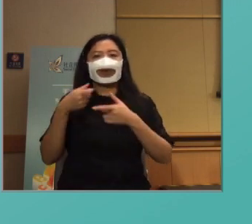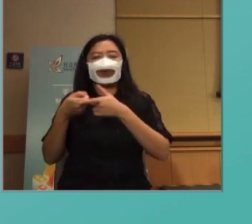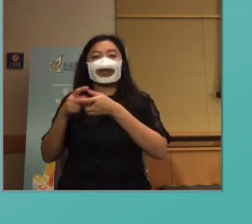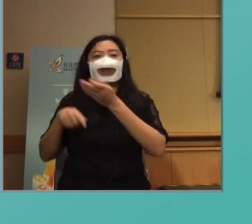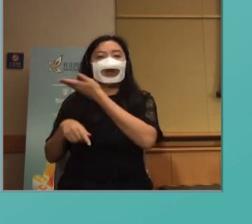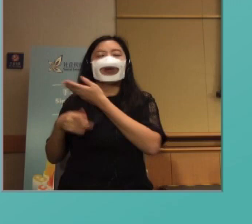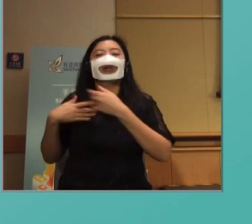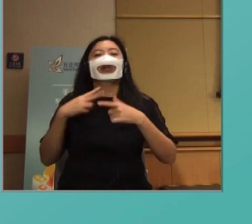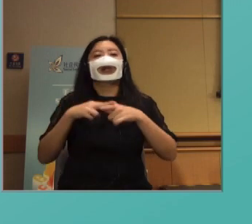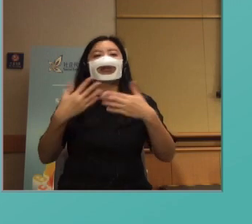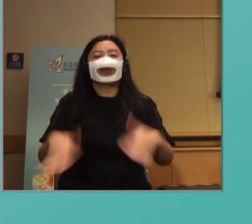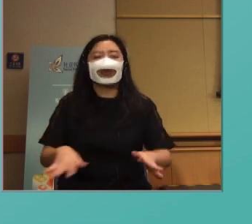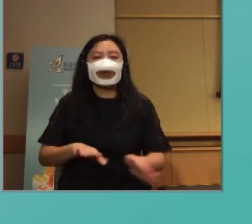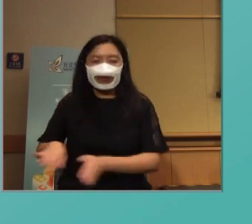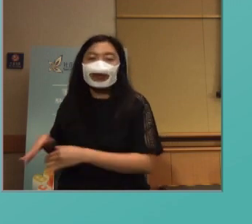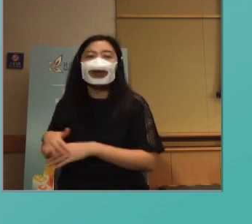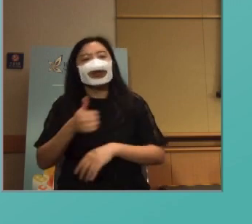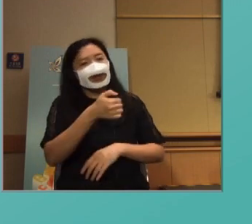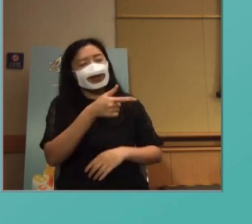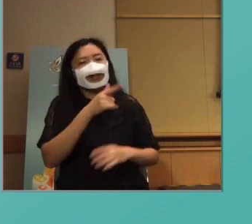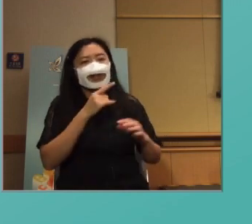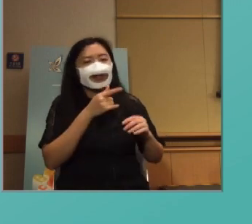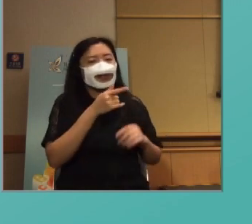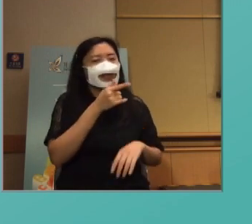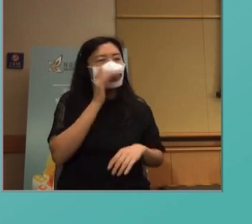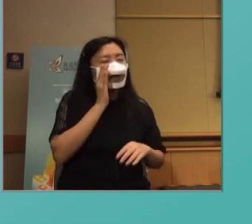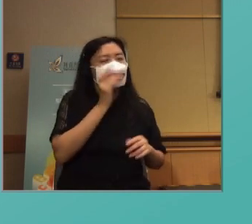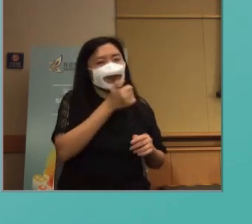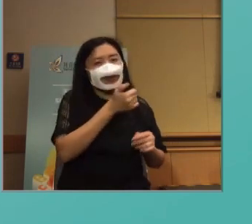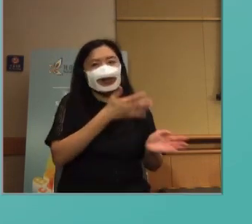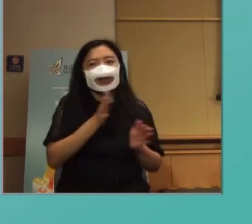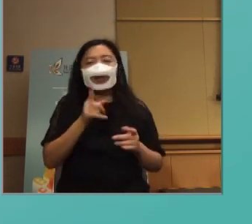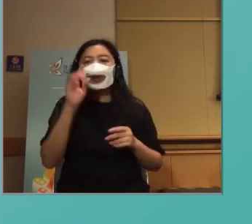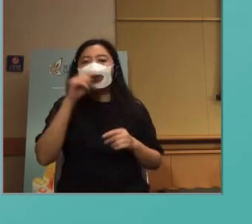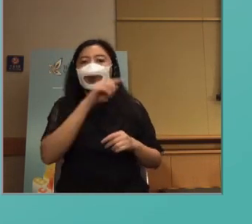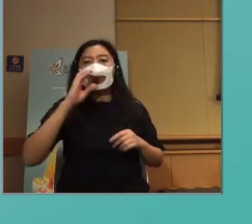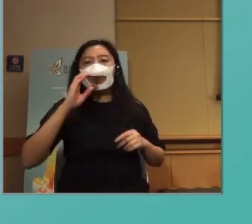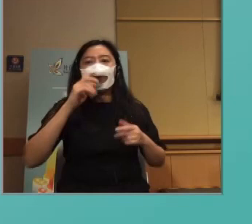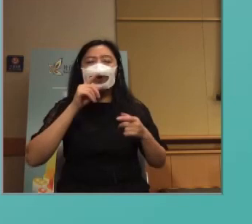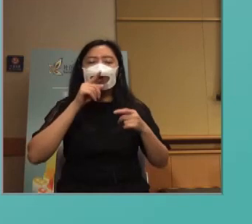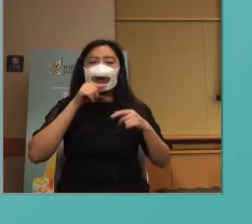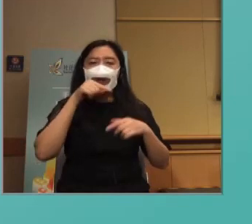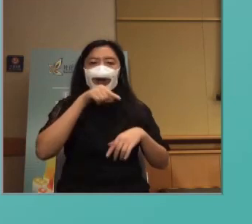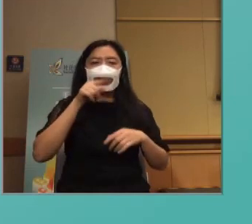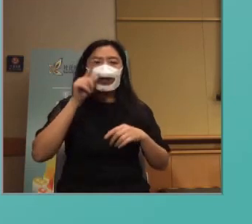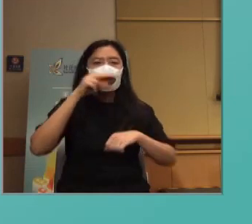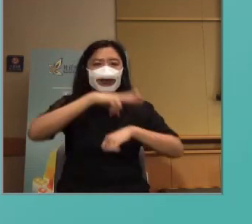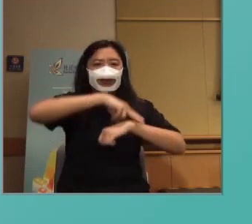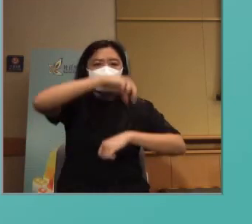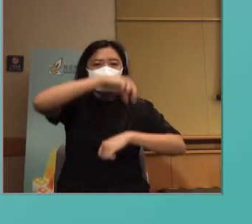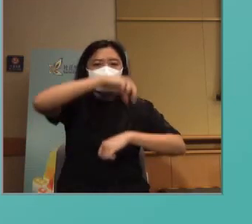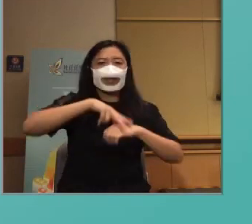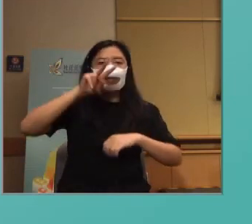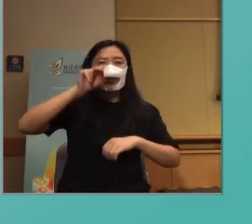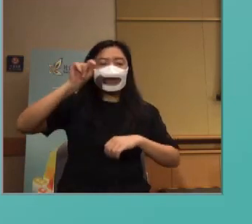what Eric has shared is the possibility of using metaverse and NFT embedded in a metaverse to fundraise,